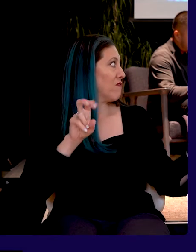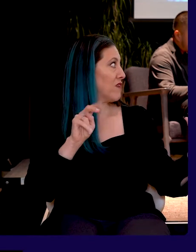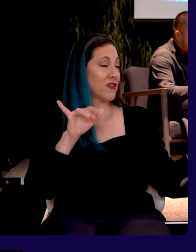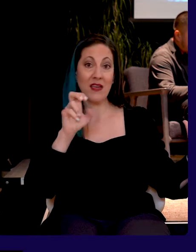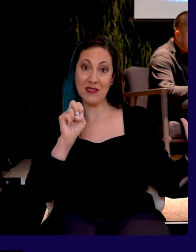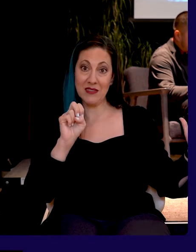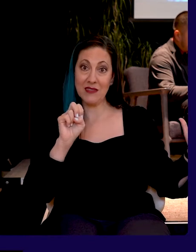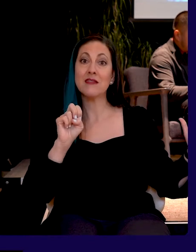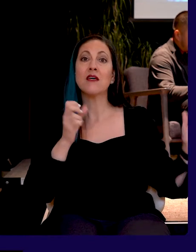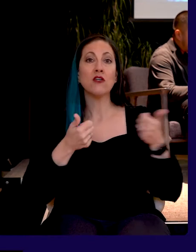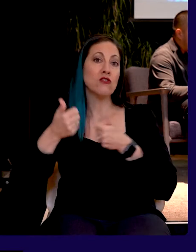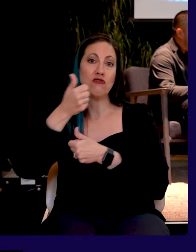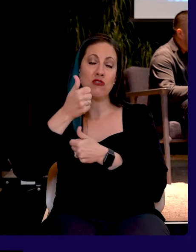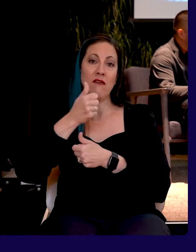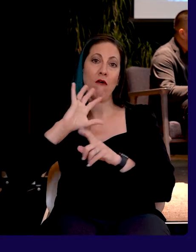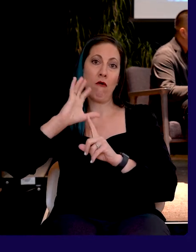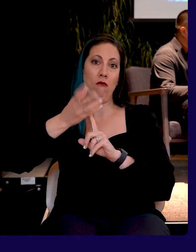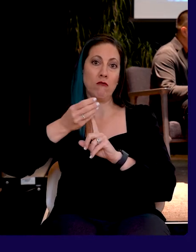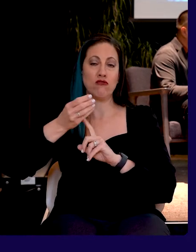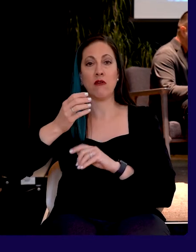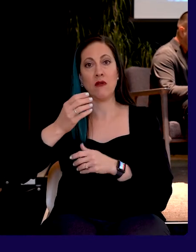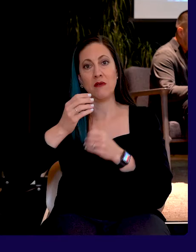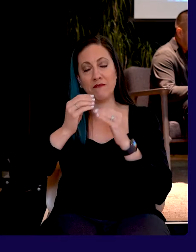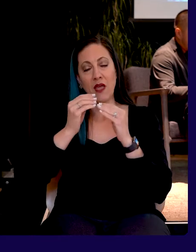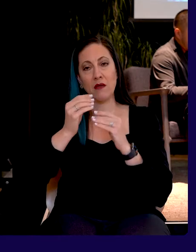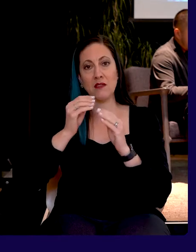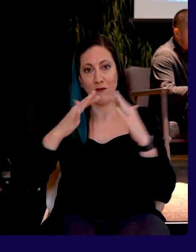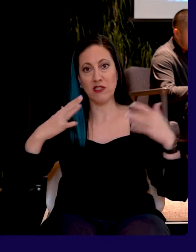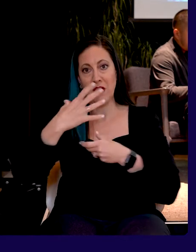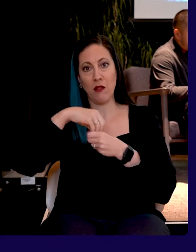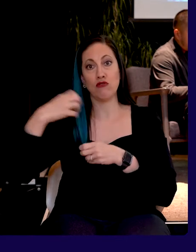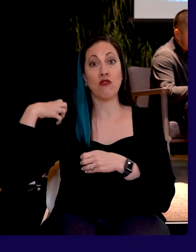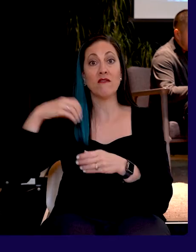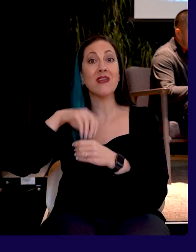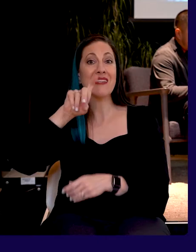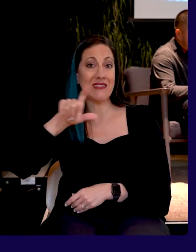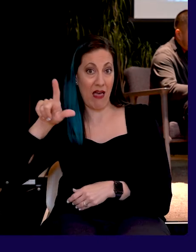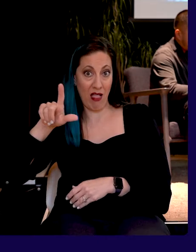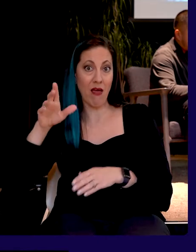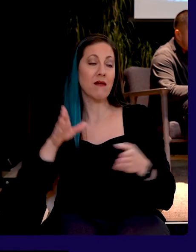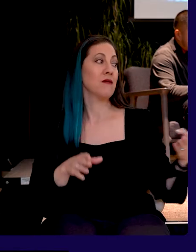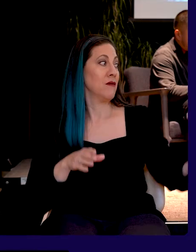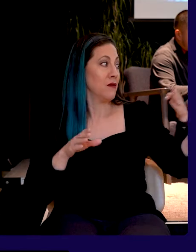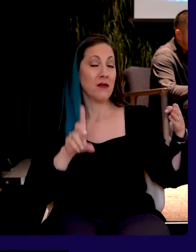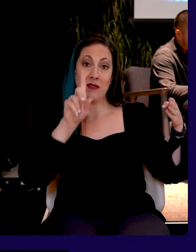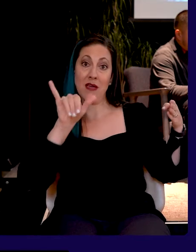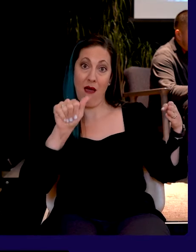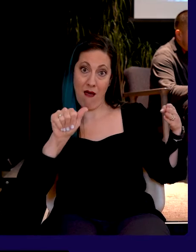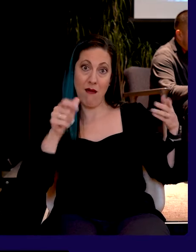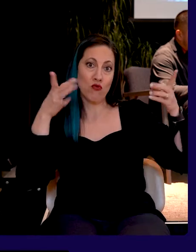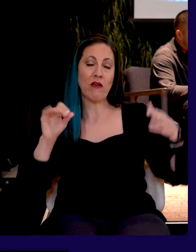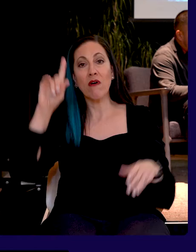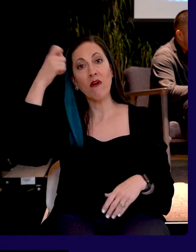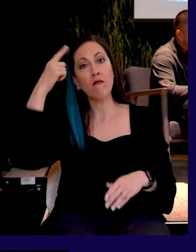Hayes, the Chief Culture, Diversity, and Inclusion Officer at Dell Technologies. We have Dia Campos, the Director of